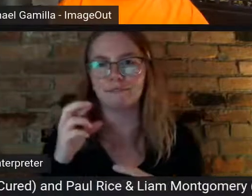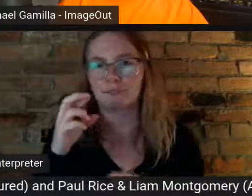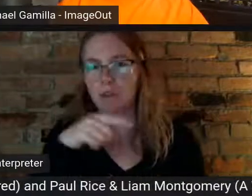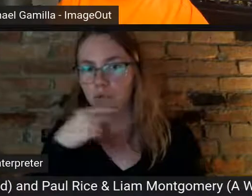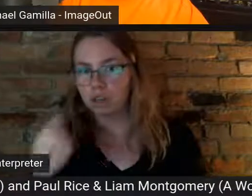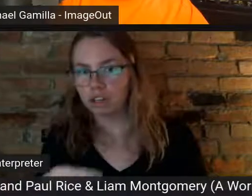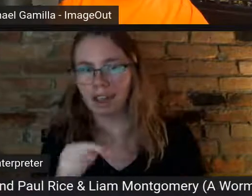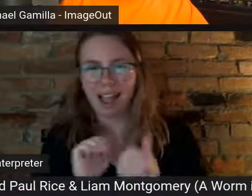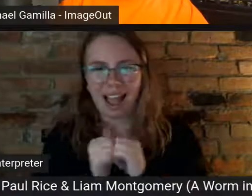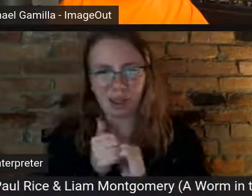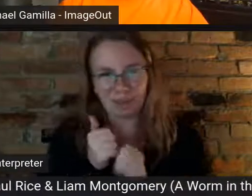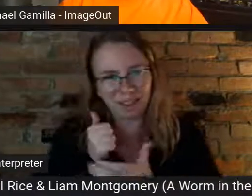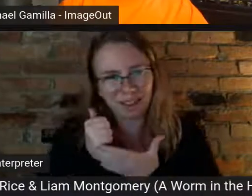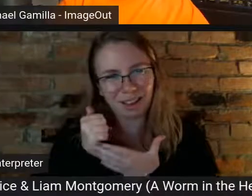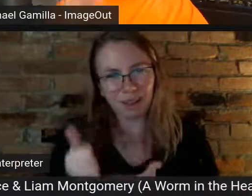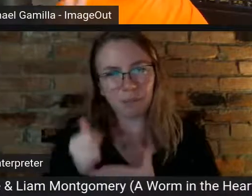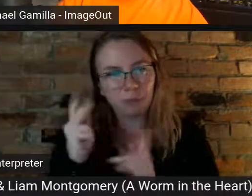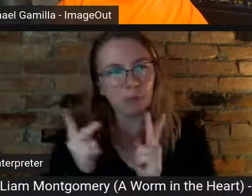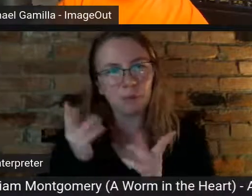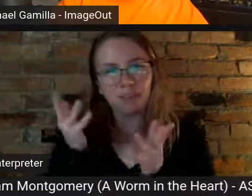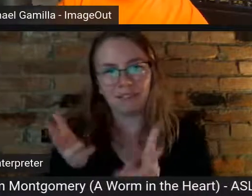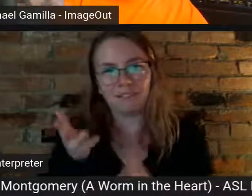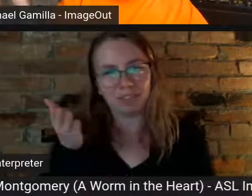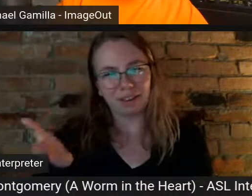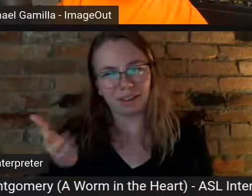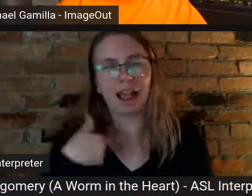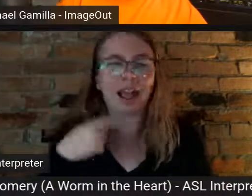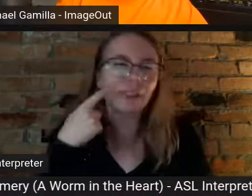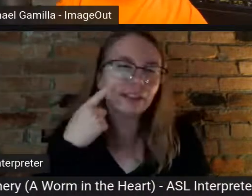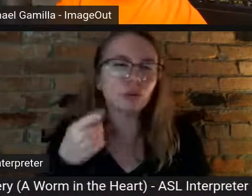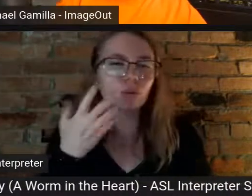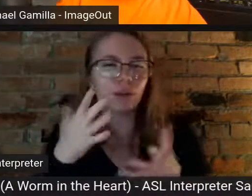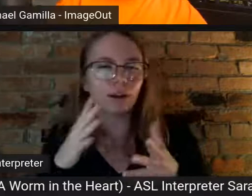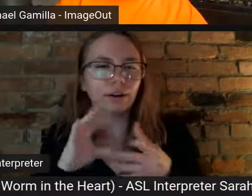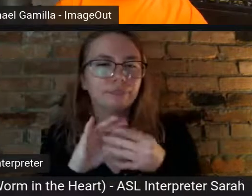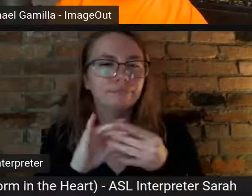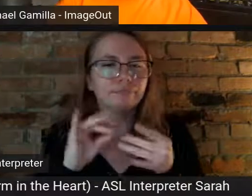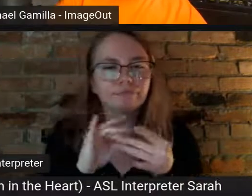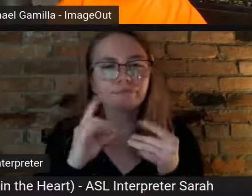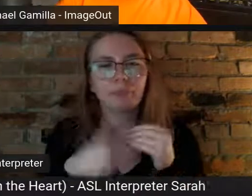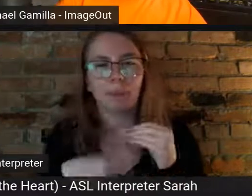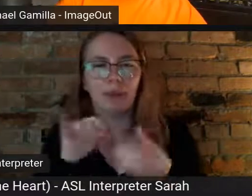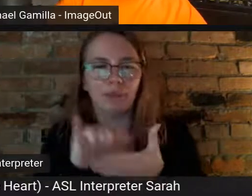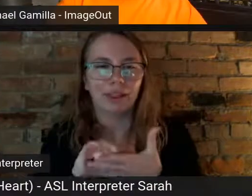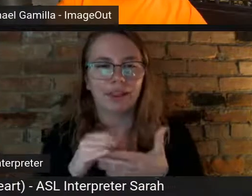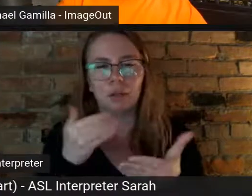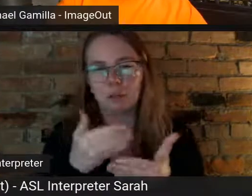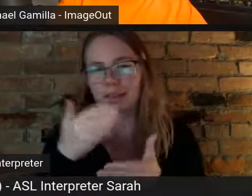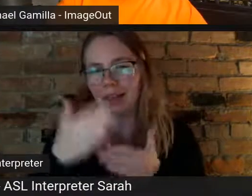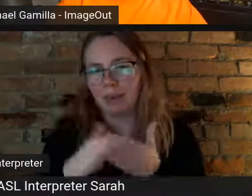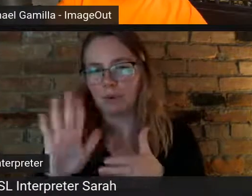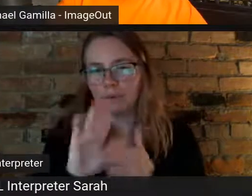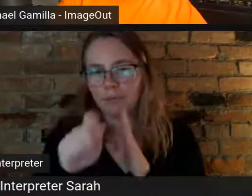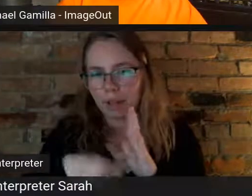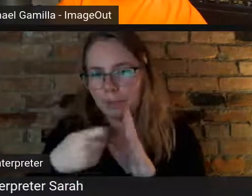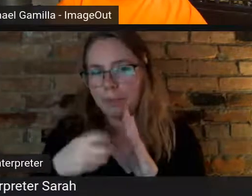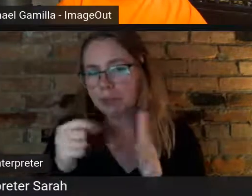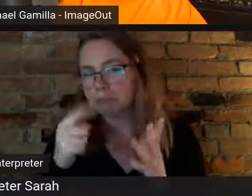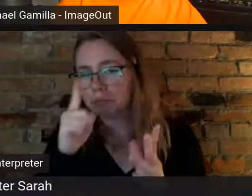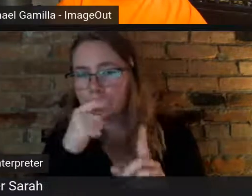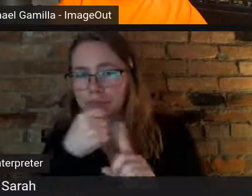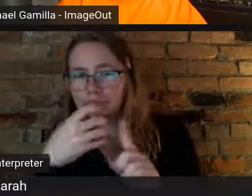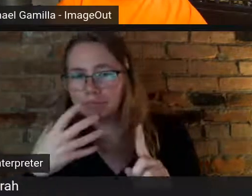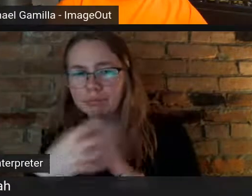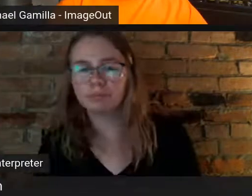I guess who's left there? And I think you kind of talked about that towards the end of your film. Yeah,